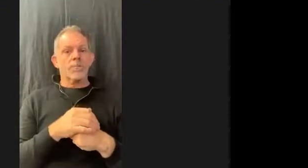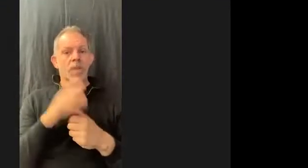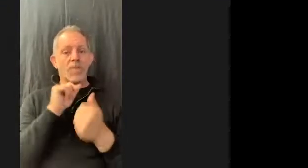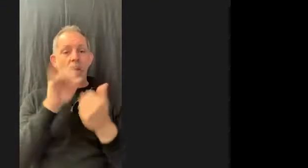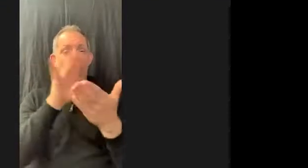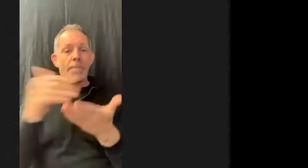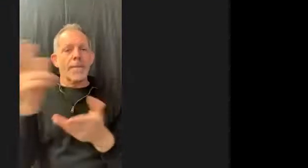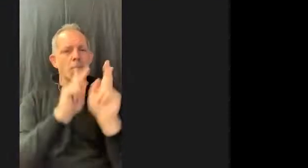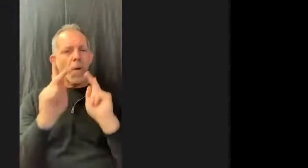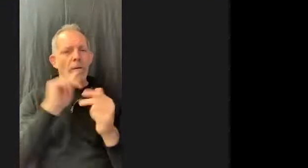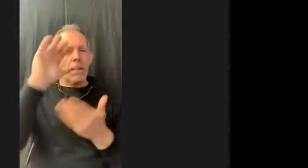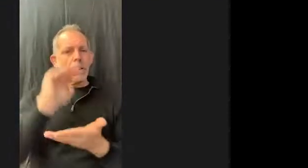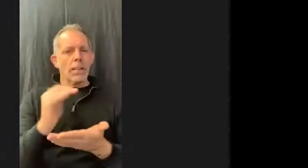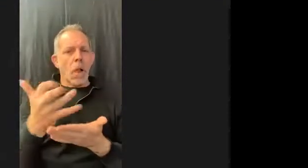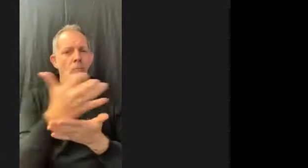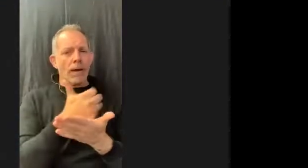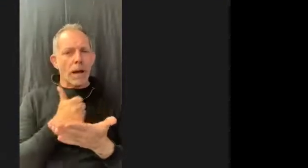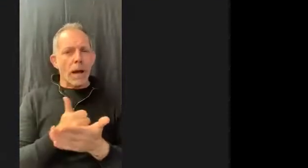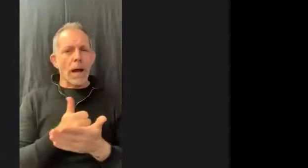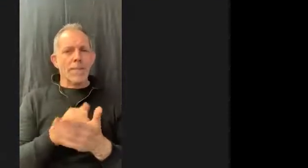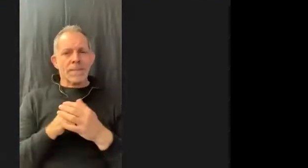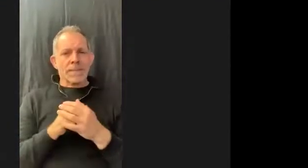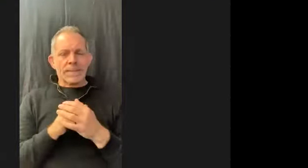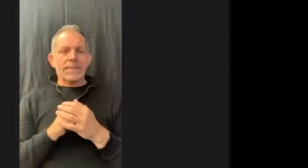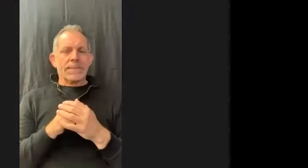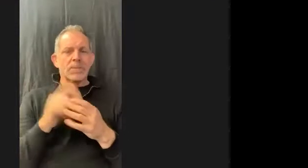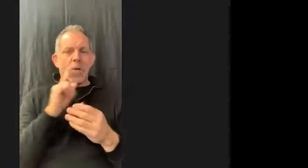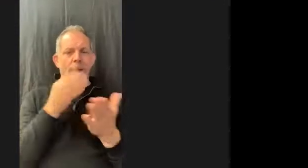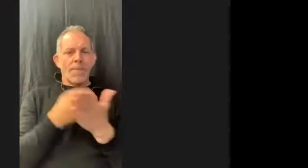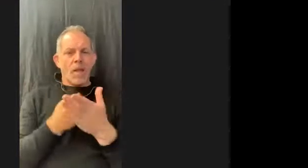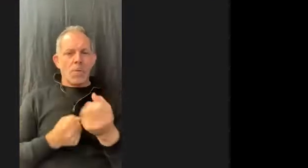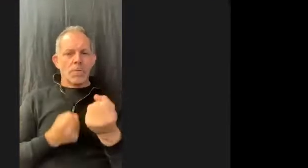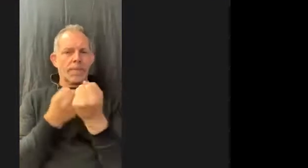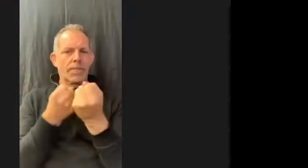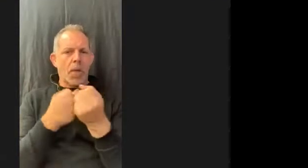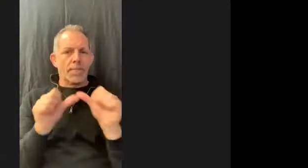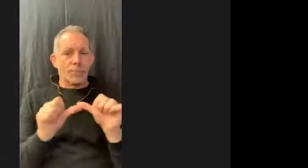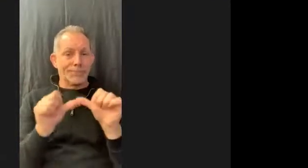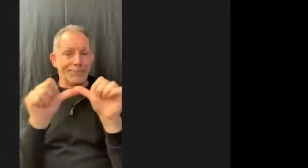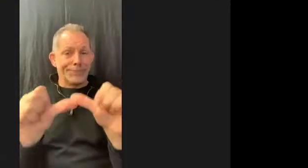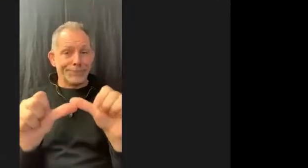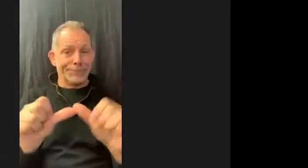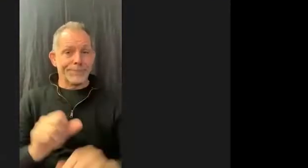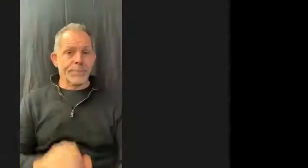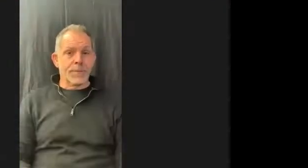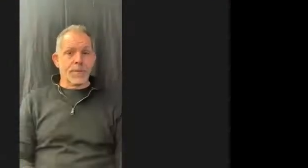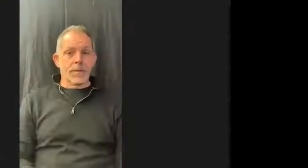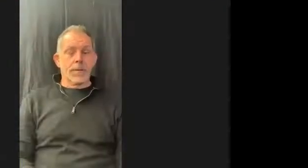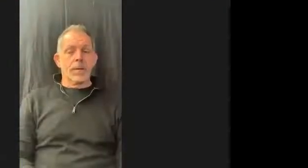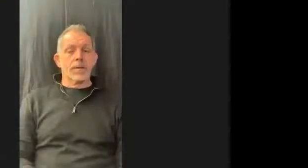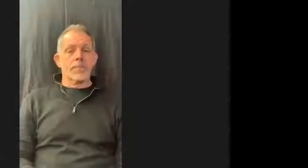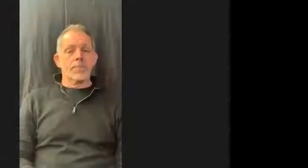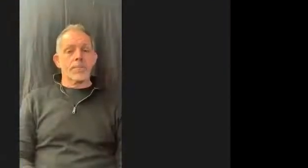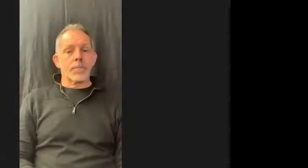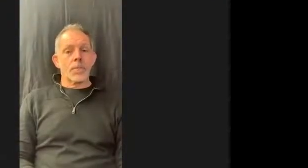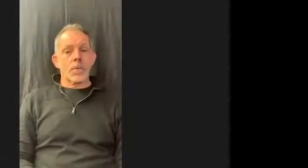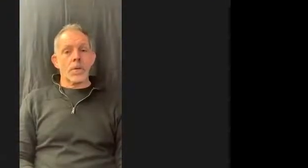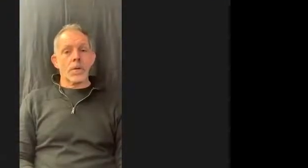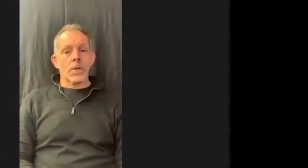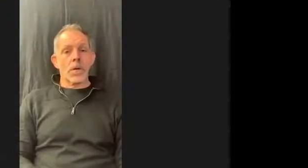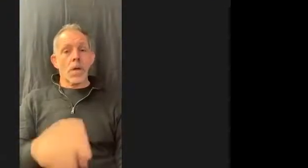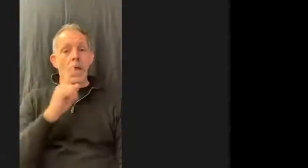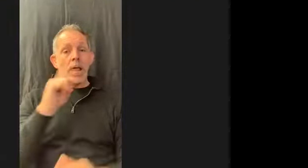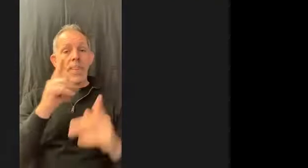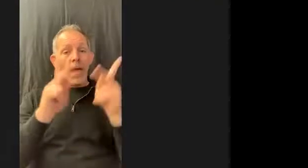negative economic impacts from the COVID-19 pandemic. Households will receive assistance in labor force